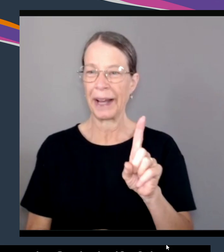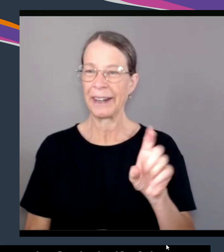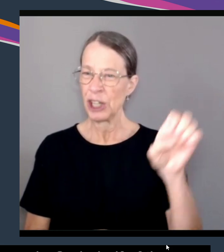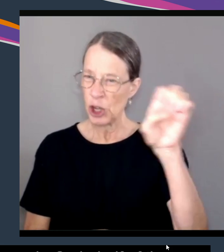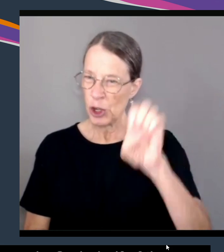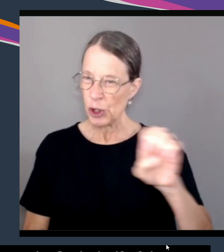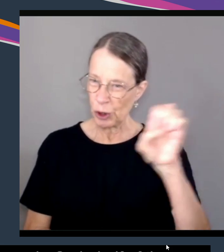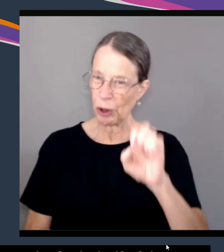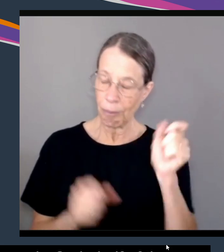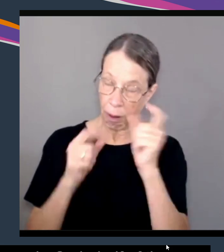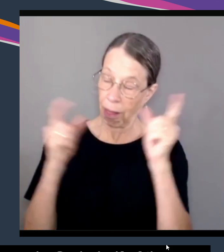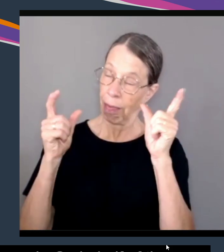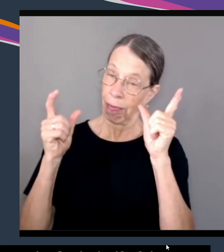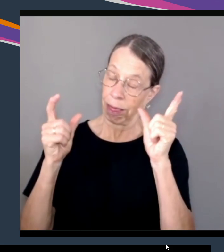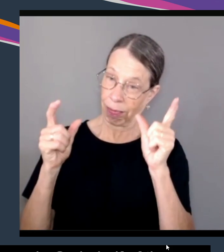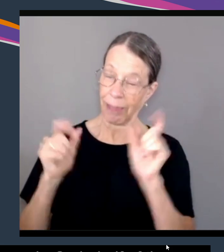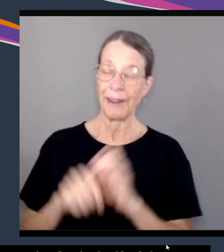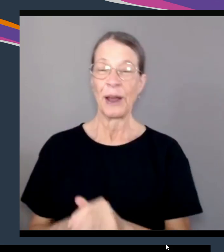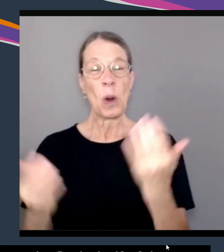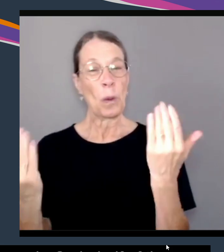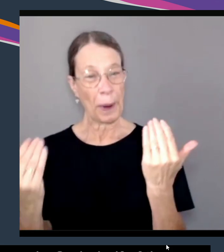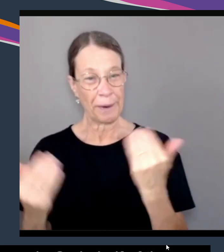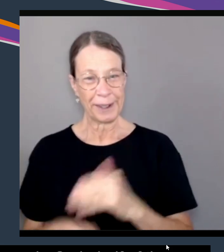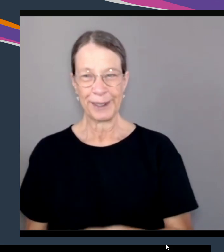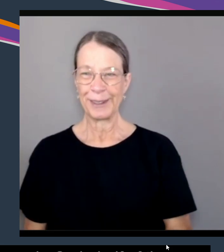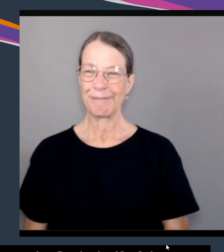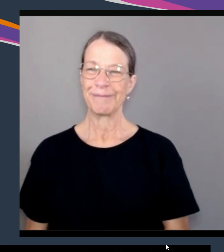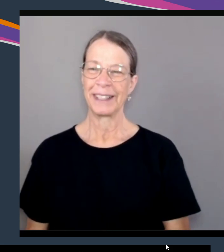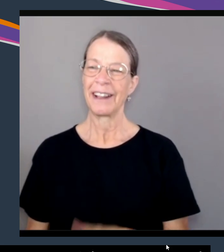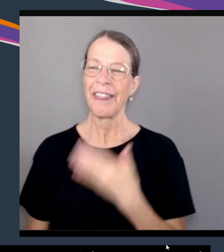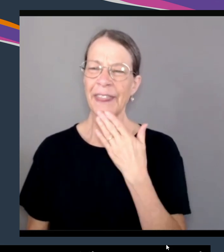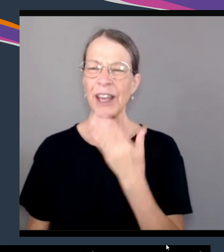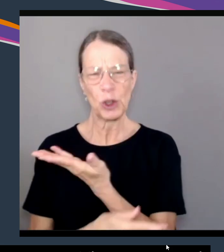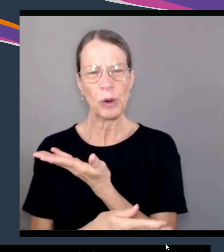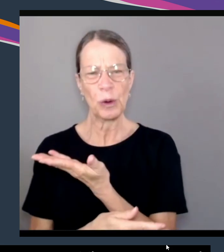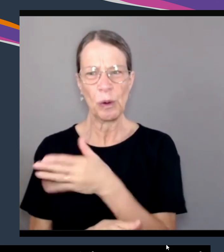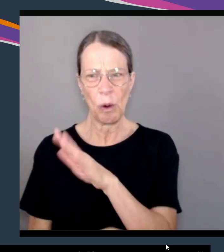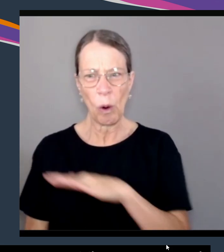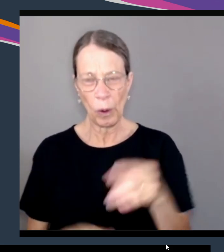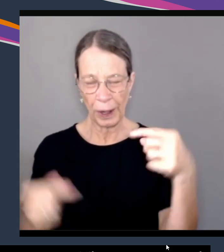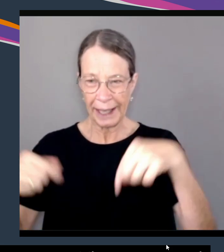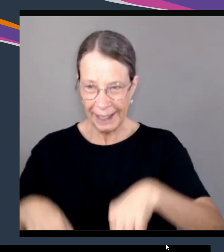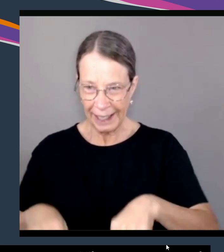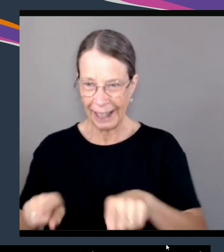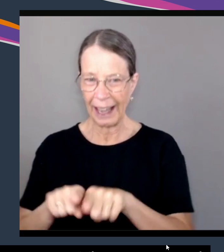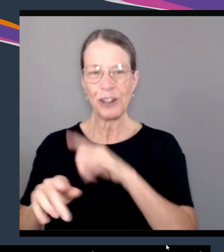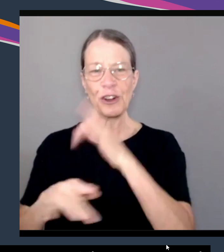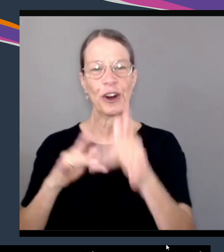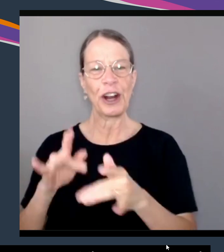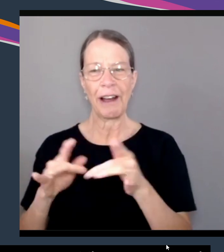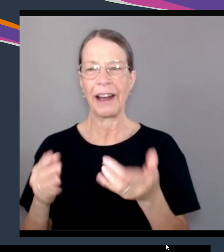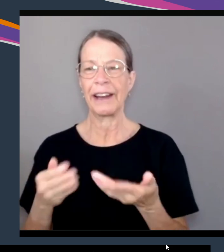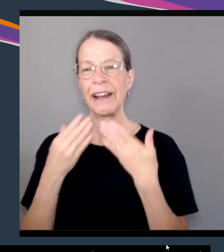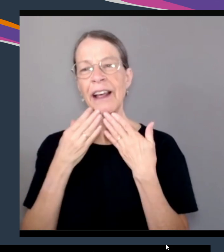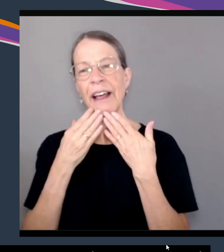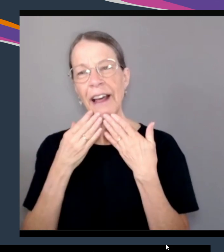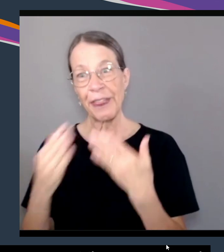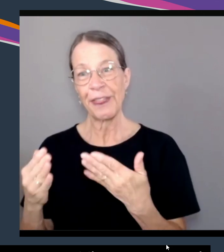welcome. Thank you to everyone here in the room and for joining us online. And thank you again,